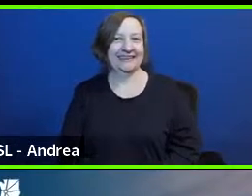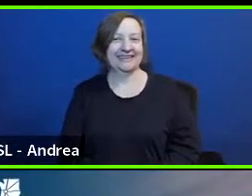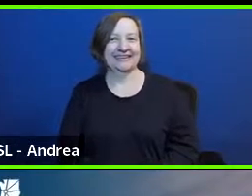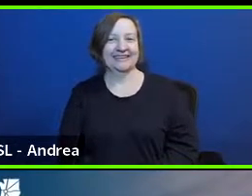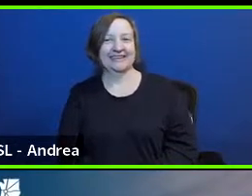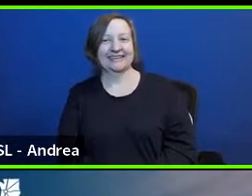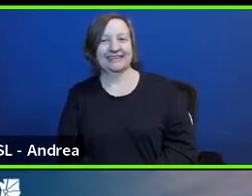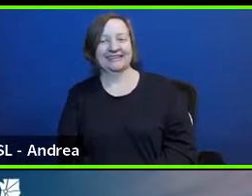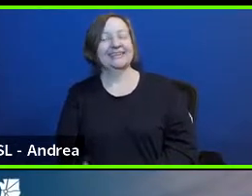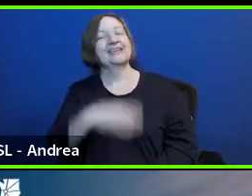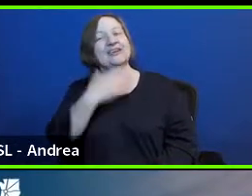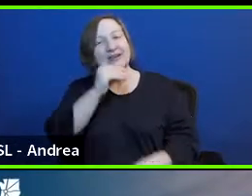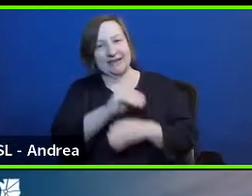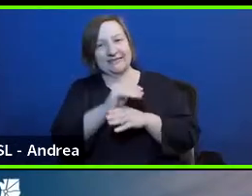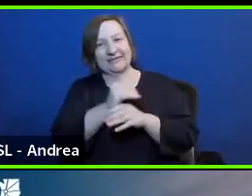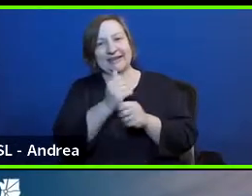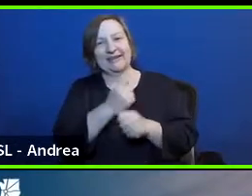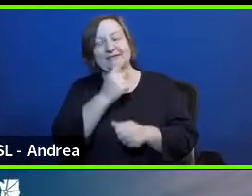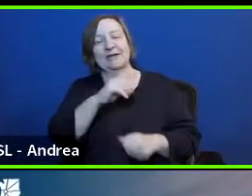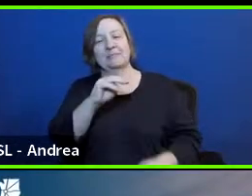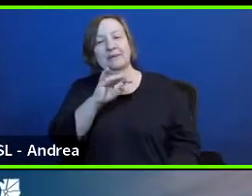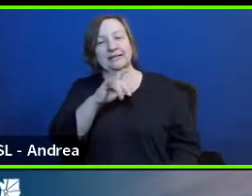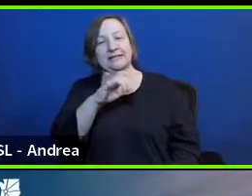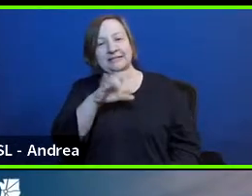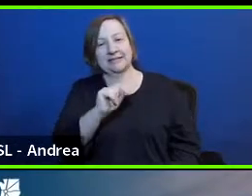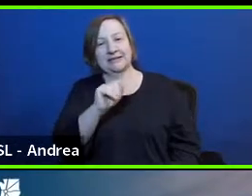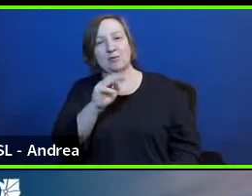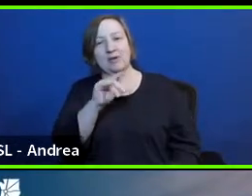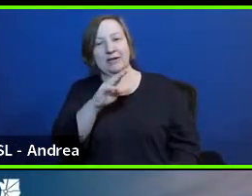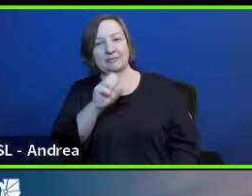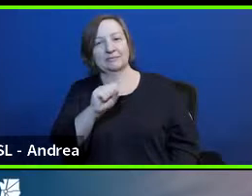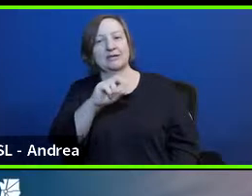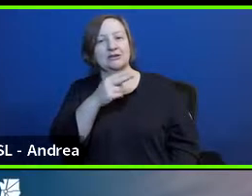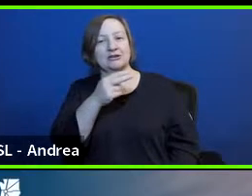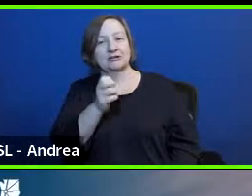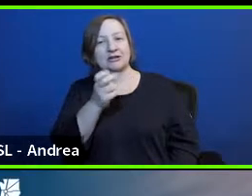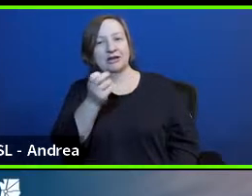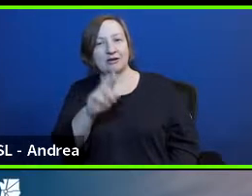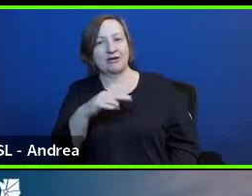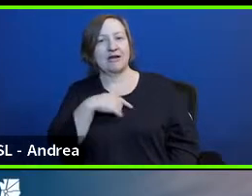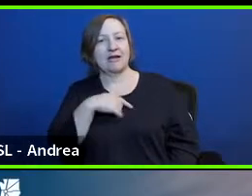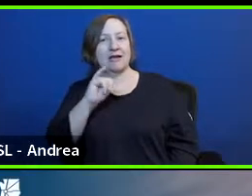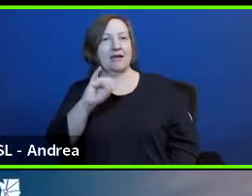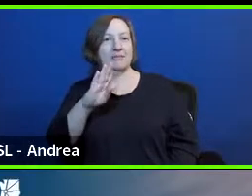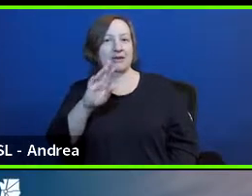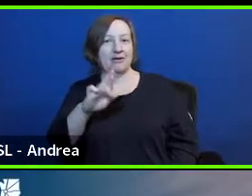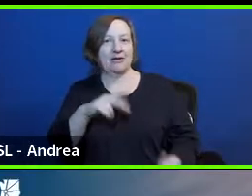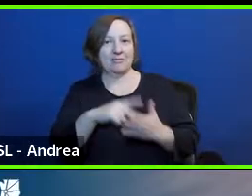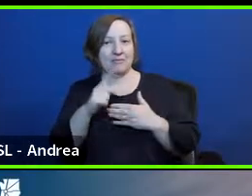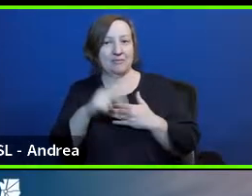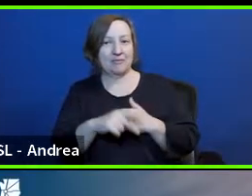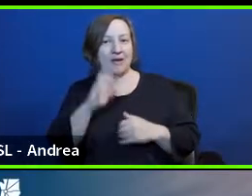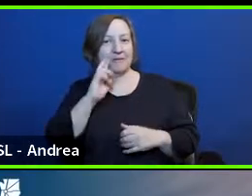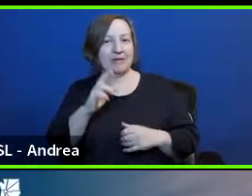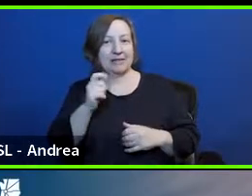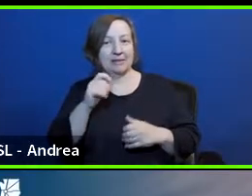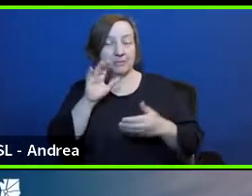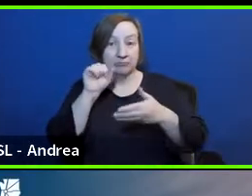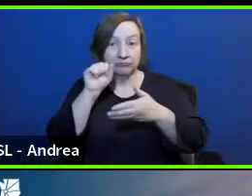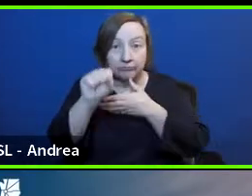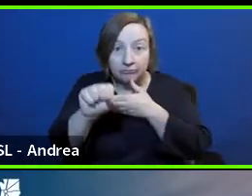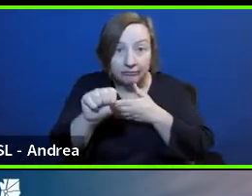happen. Good evening, everybody. Millicent Williams, she, her pronouns. I'm with the IBR program. I realize I'm a little close to my